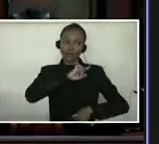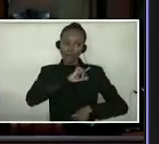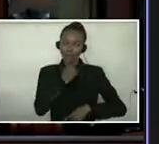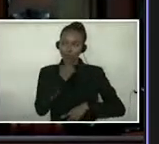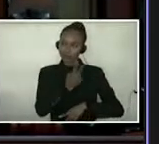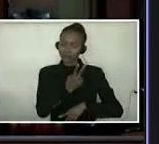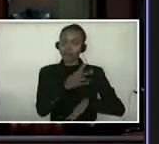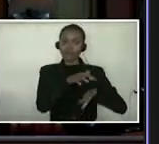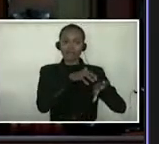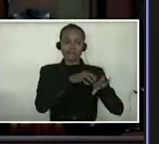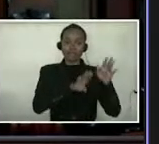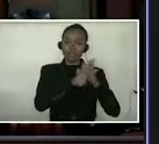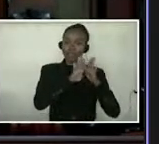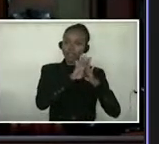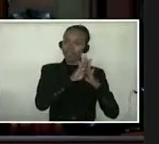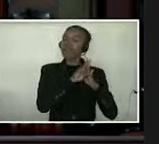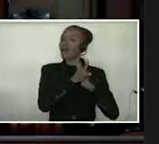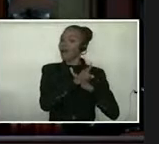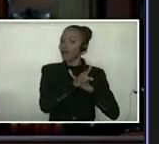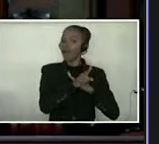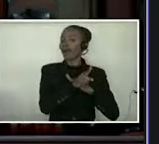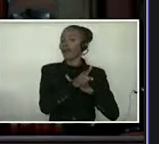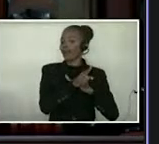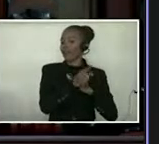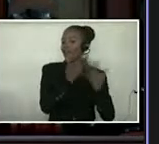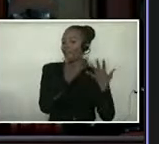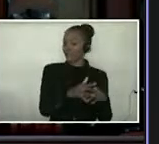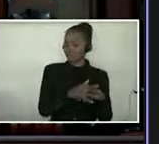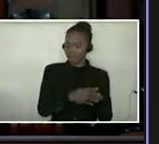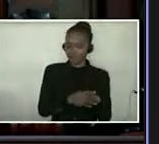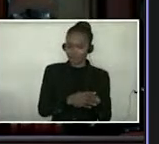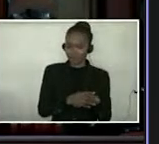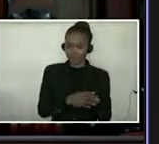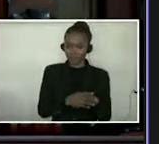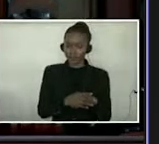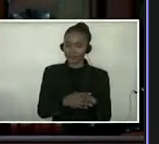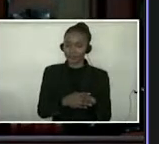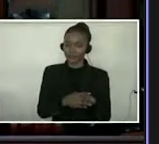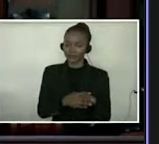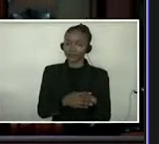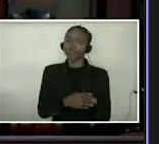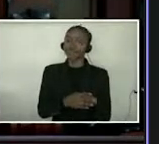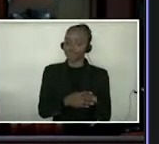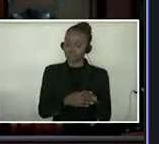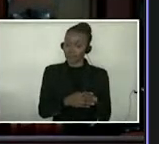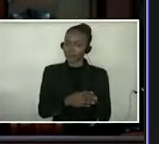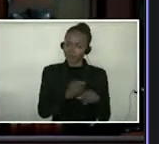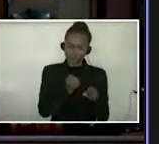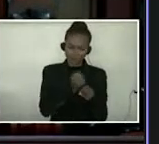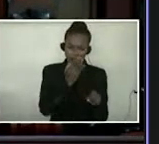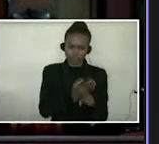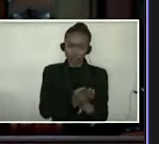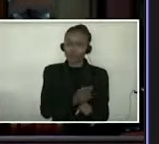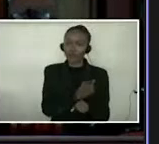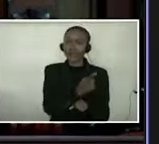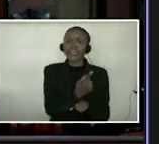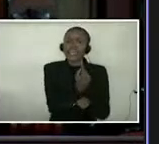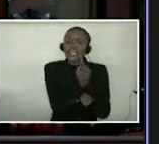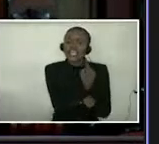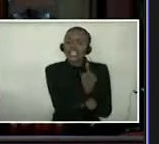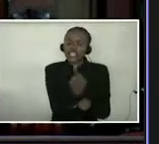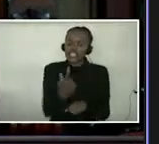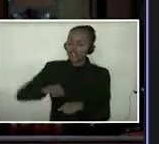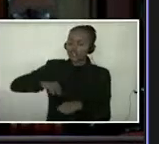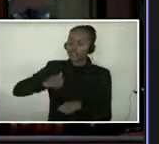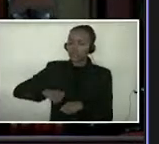conference having ensured that there is one library in each municipality that's why it is a